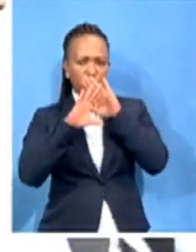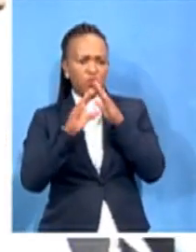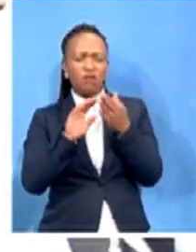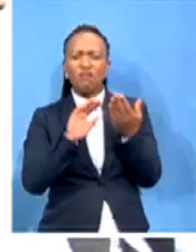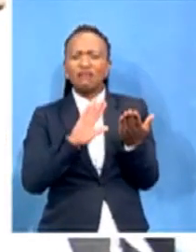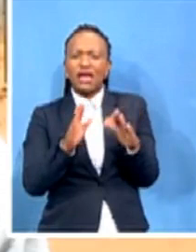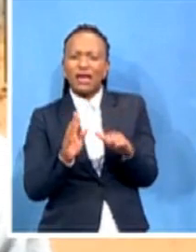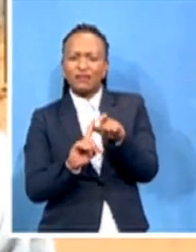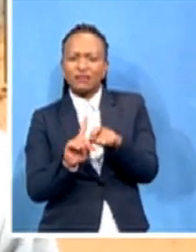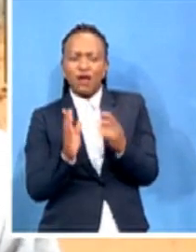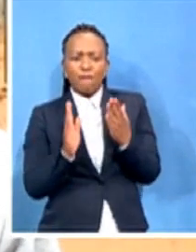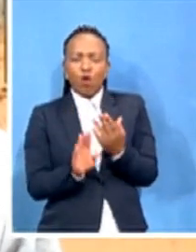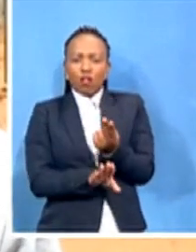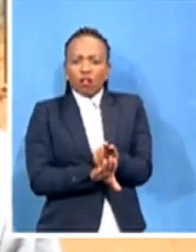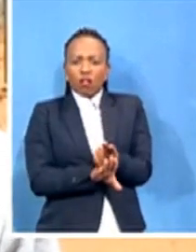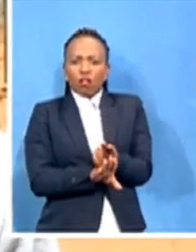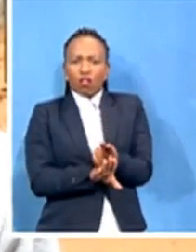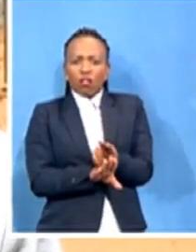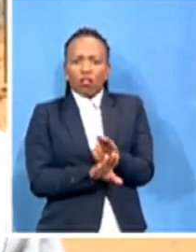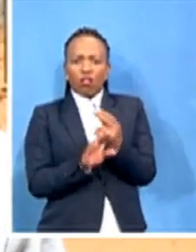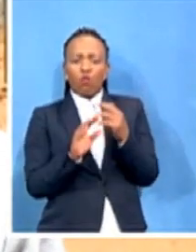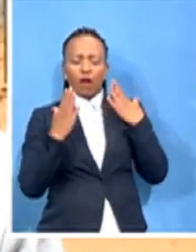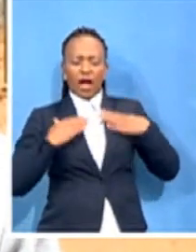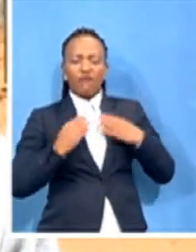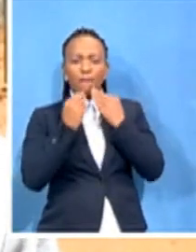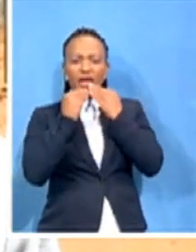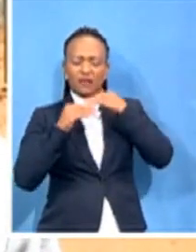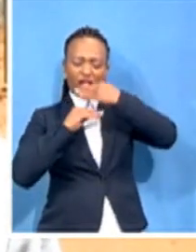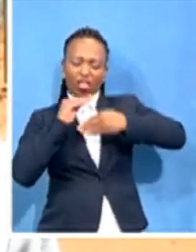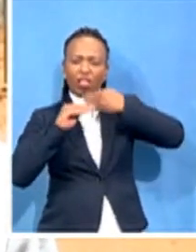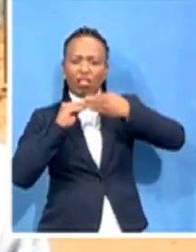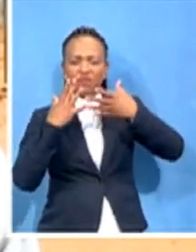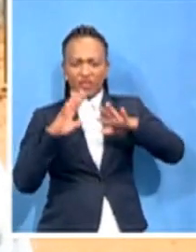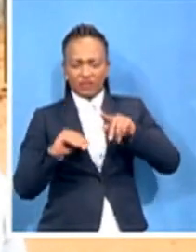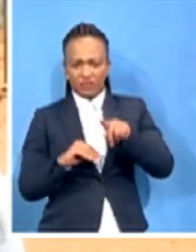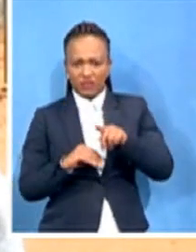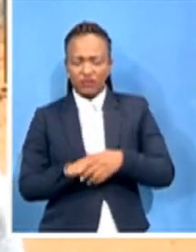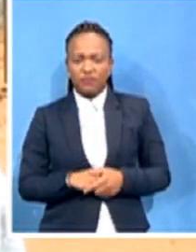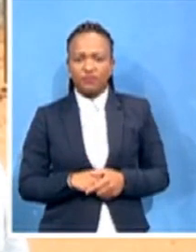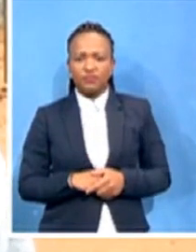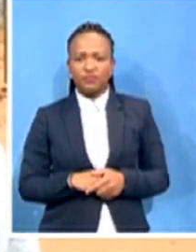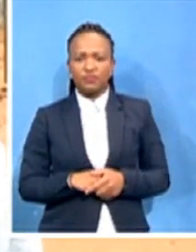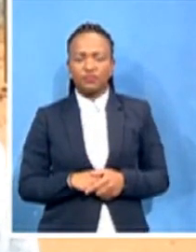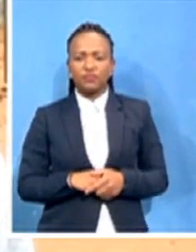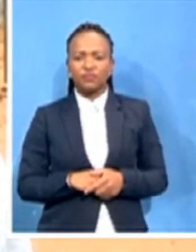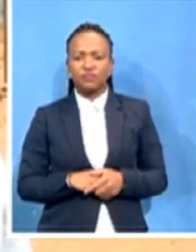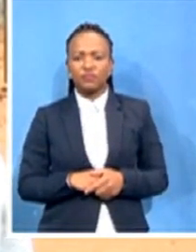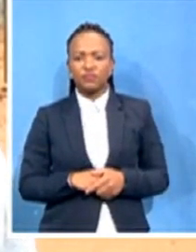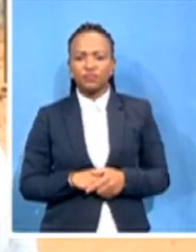covered with a plastic bag. We feel very sad because he was a very little child, he was a very sweet